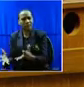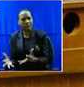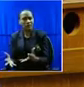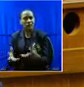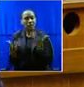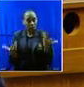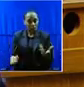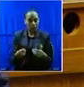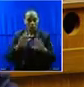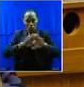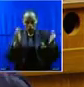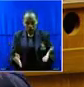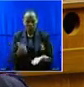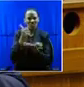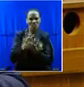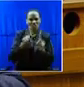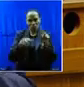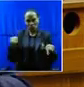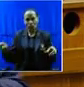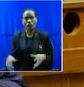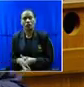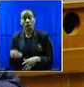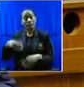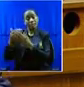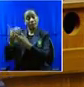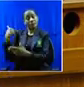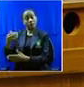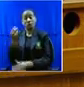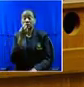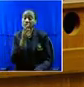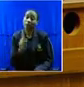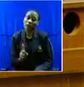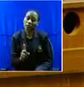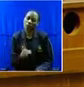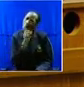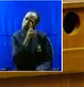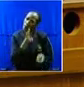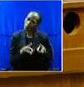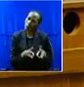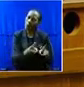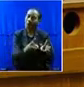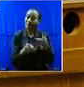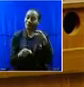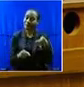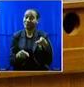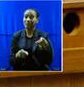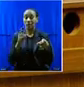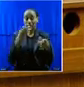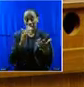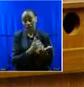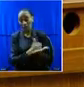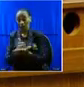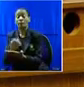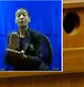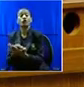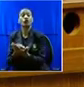in furniture. We did say that one of the ways that we want to, one, restructure our economy